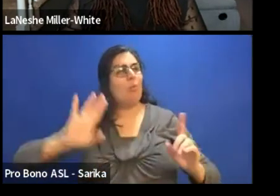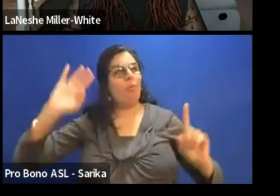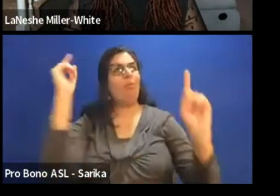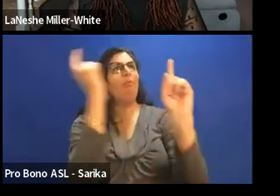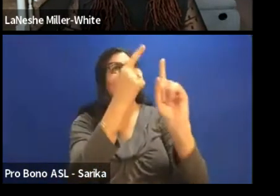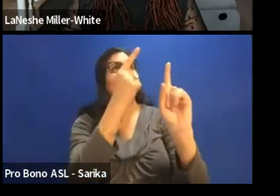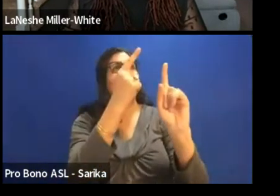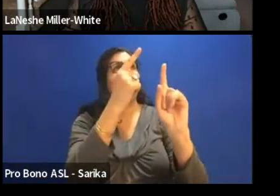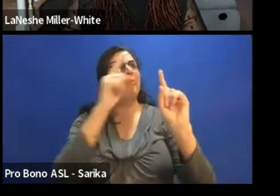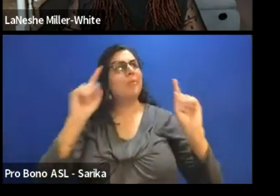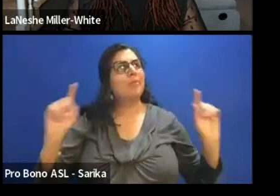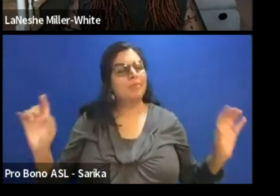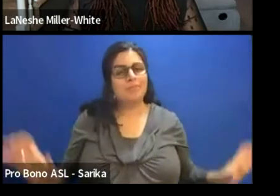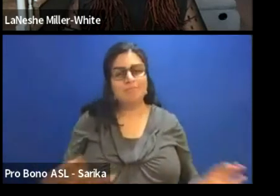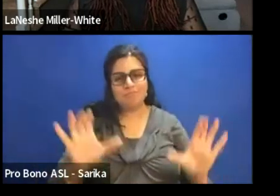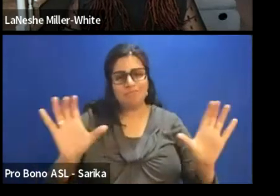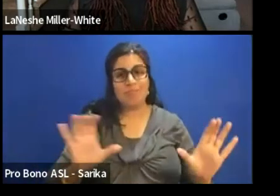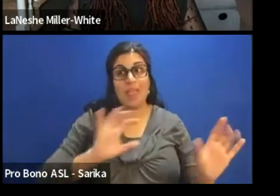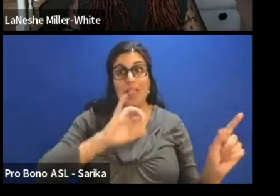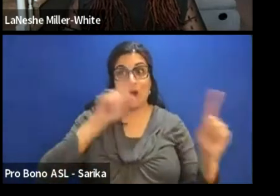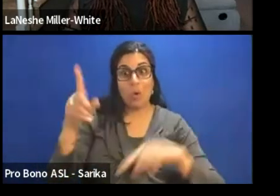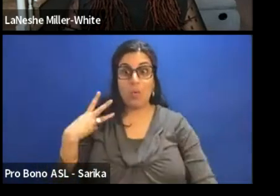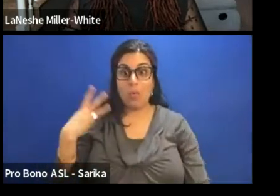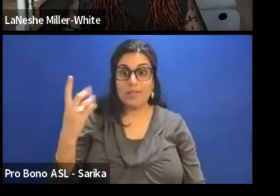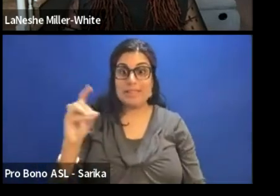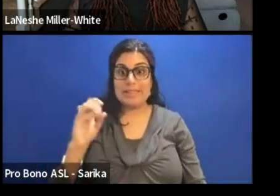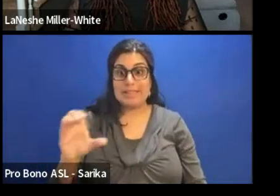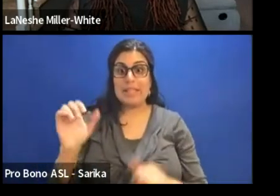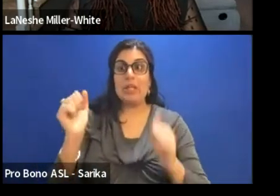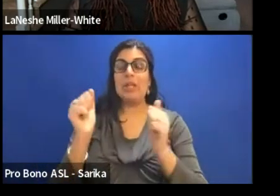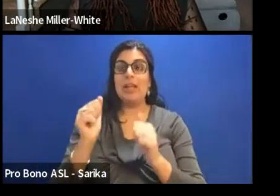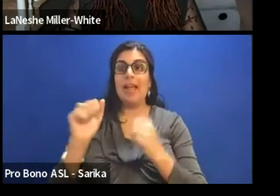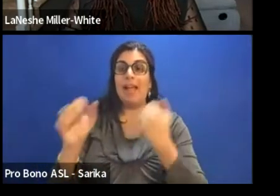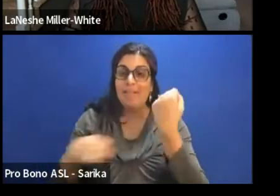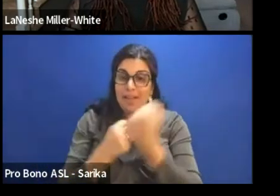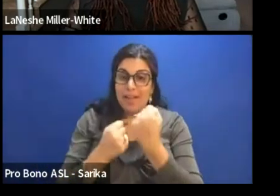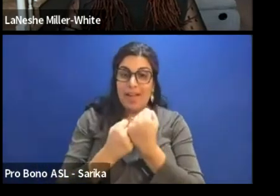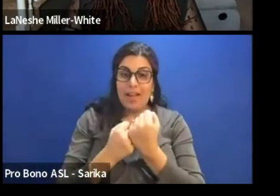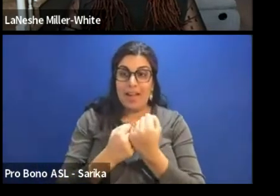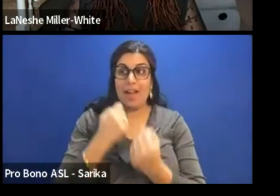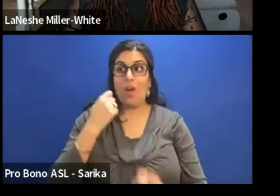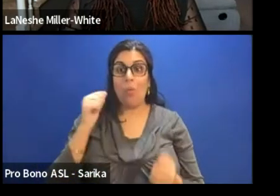and then going to DC and to advocate for that with your representatives.